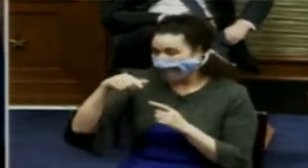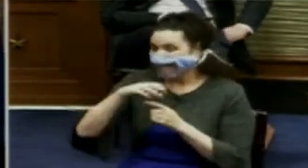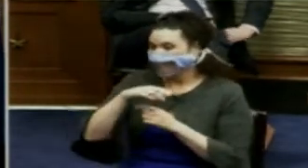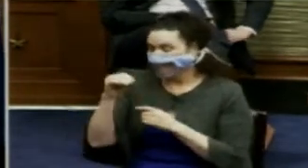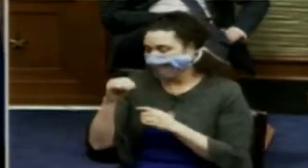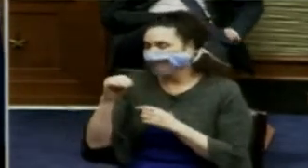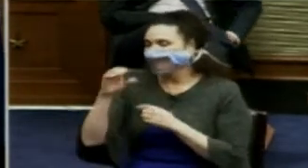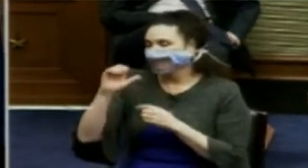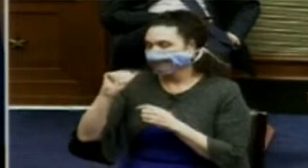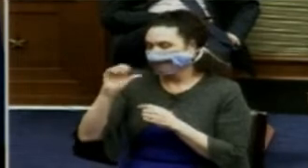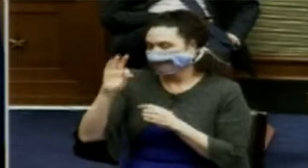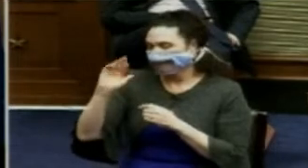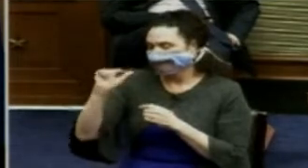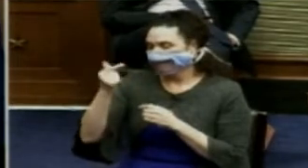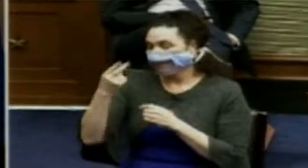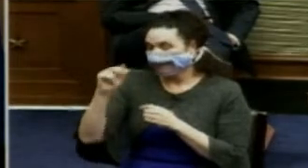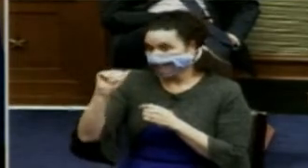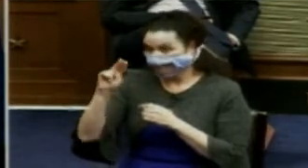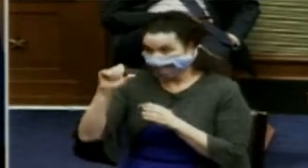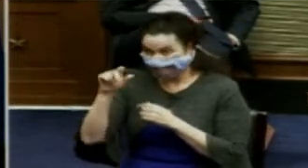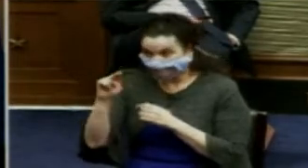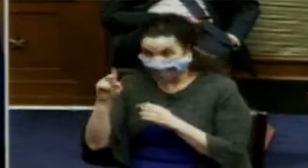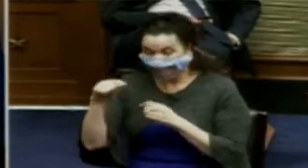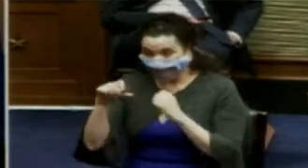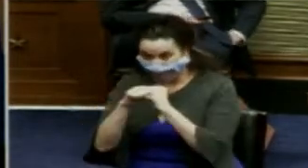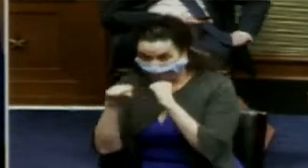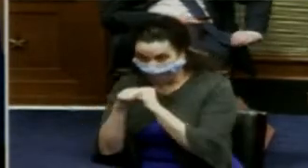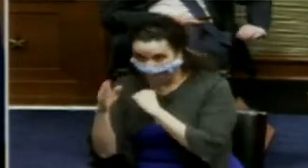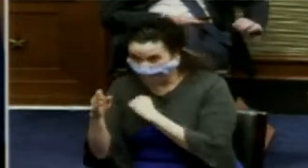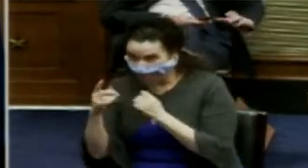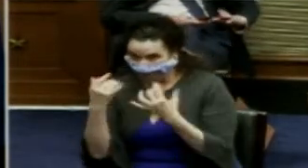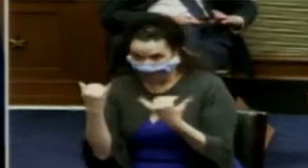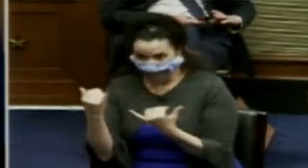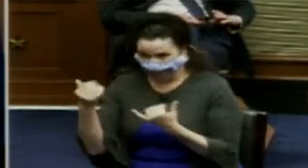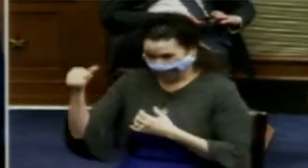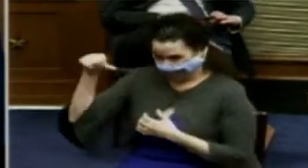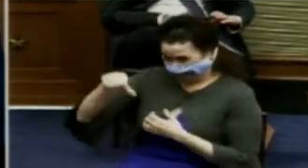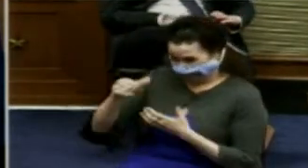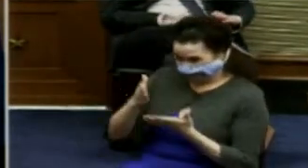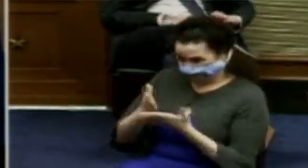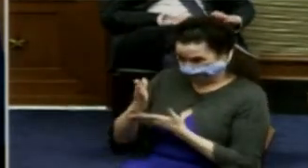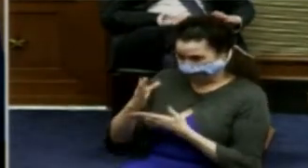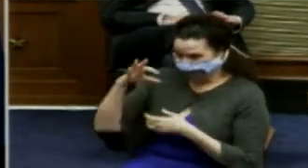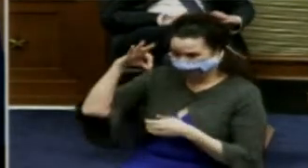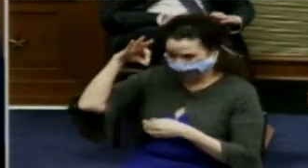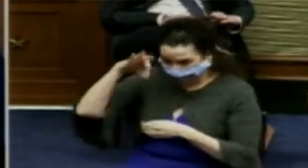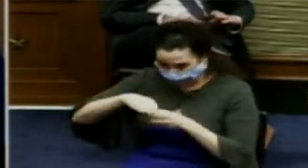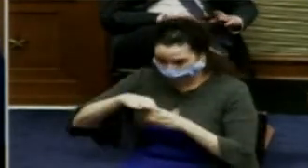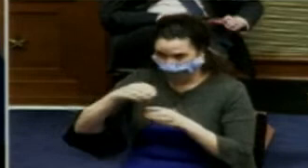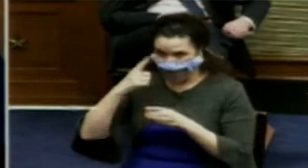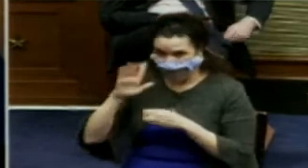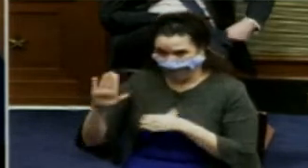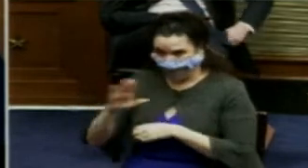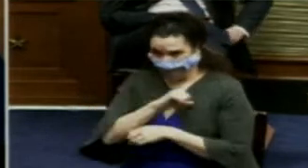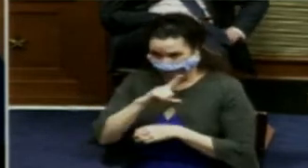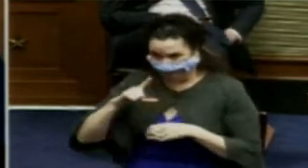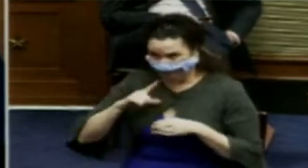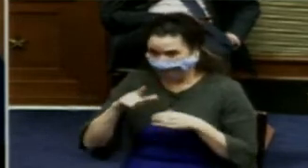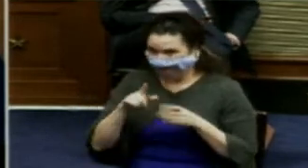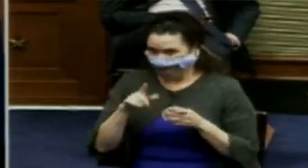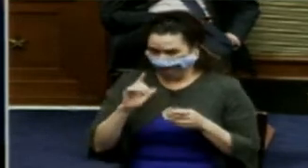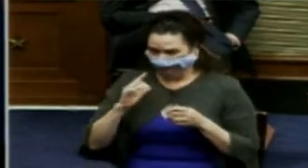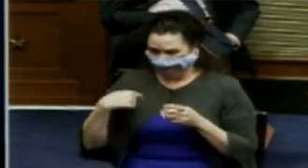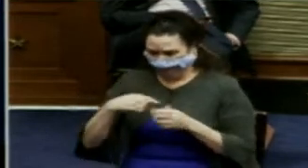Kabul the right to vote for their national legislature, but denied this very right to Americans, much less military veterans in our own